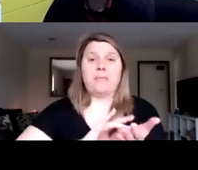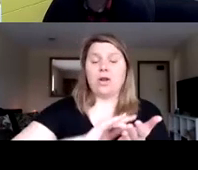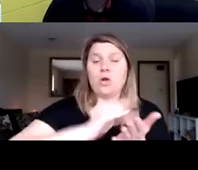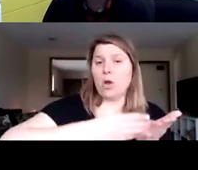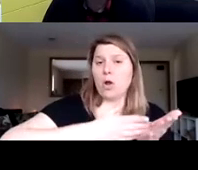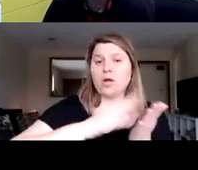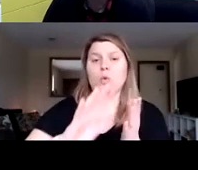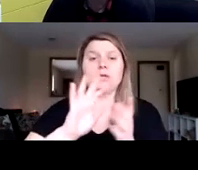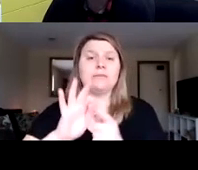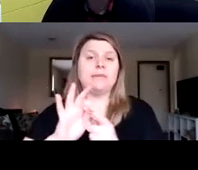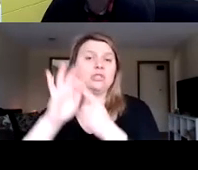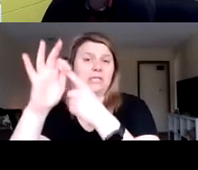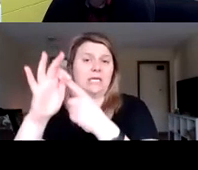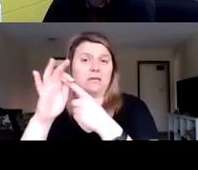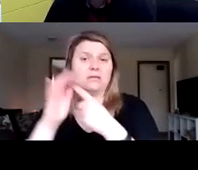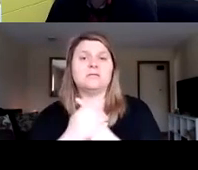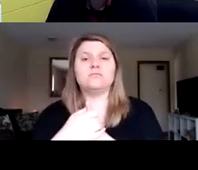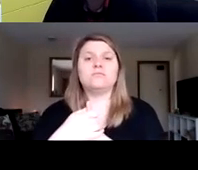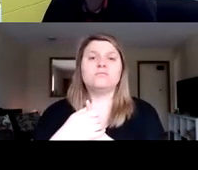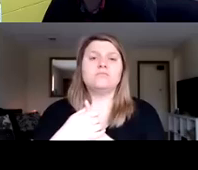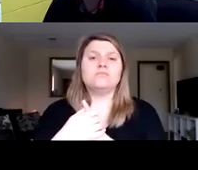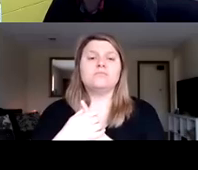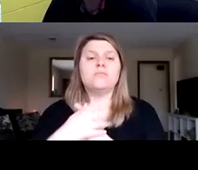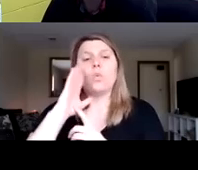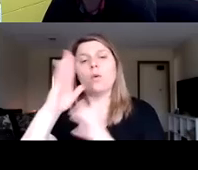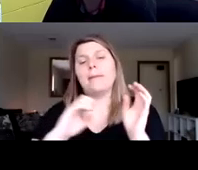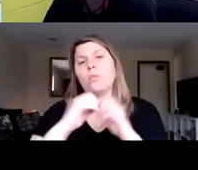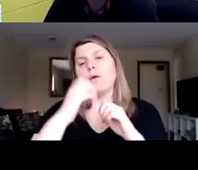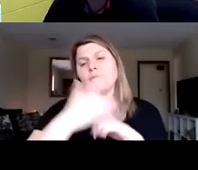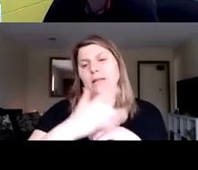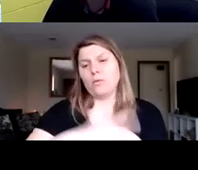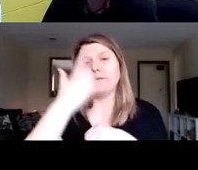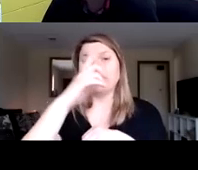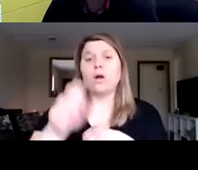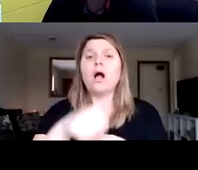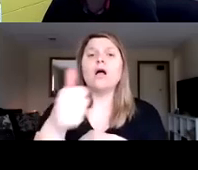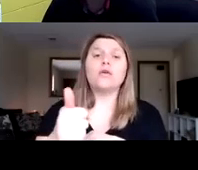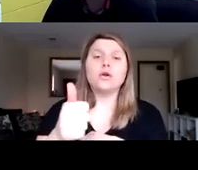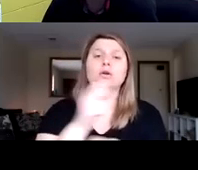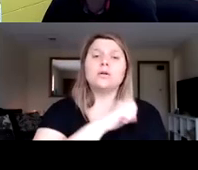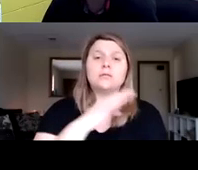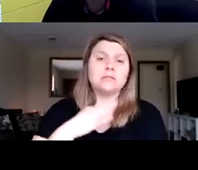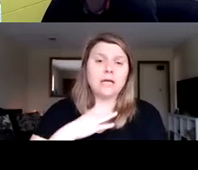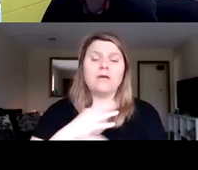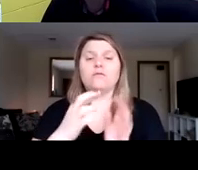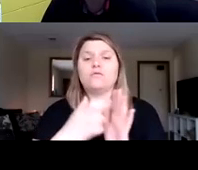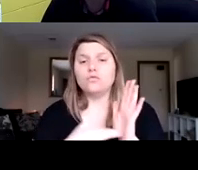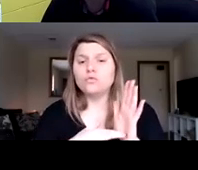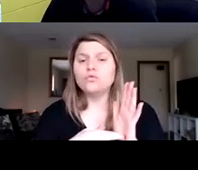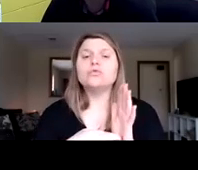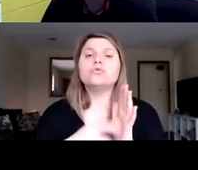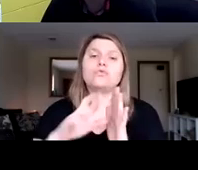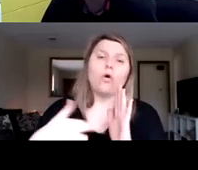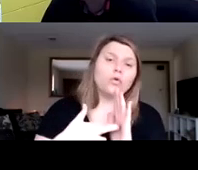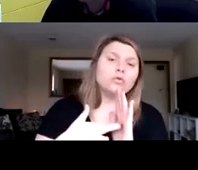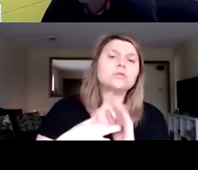what specialties you're getting into, that's going to be more available. And for other staff roles, for